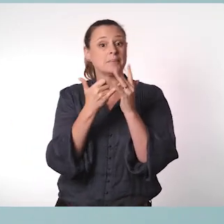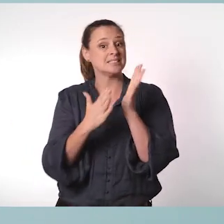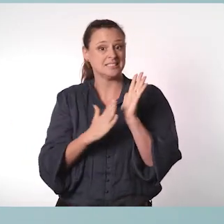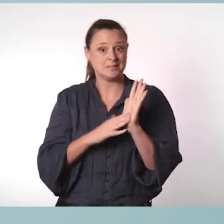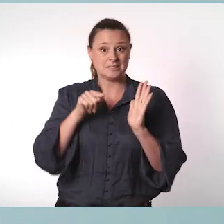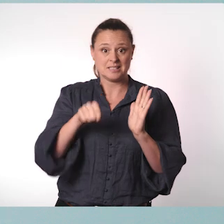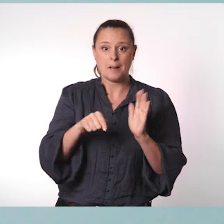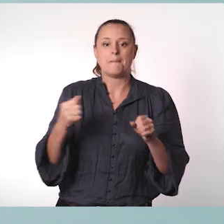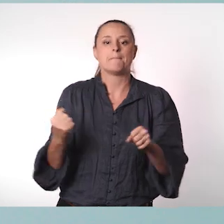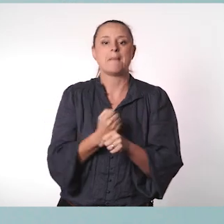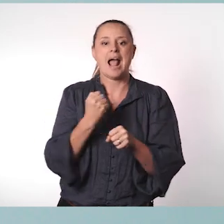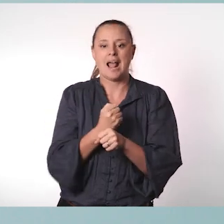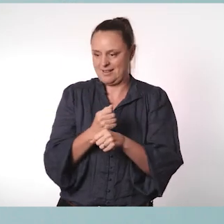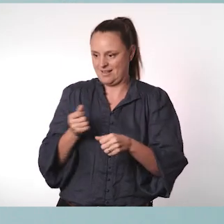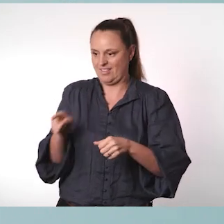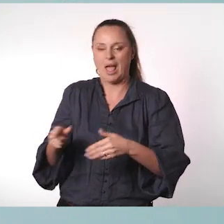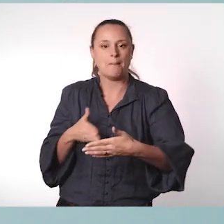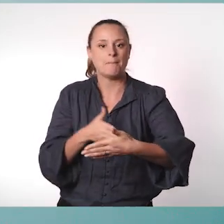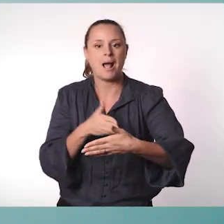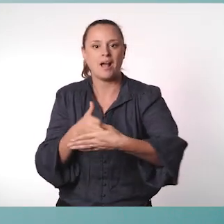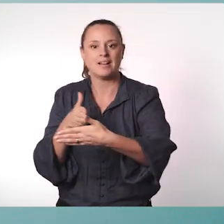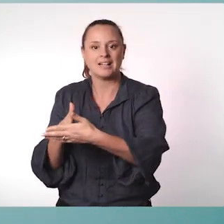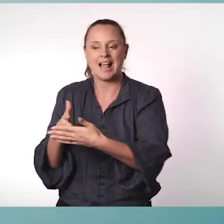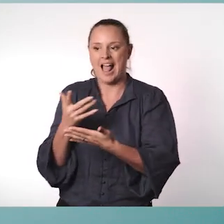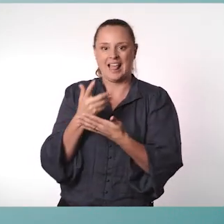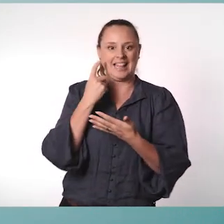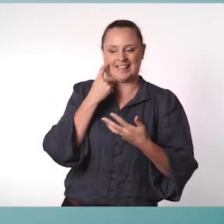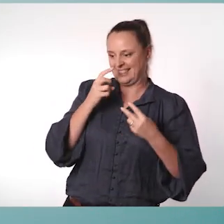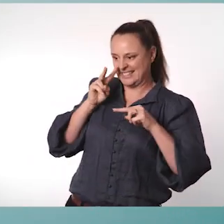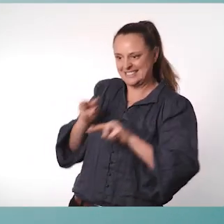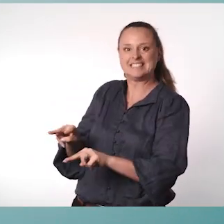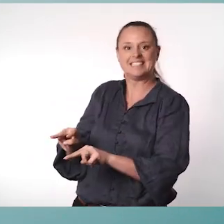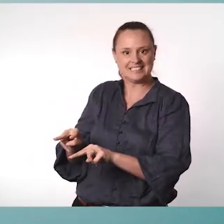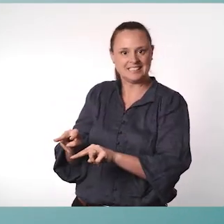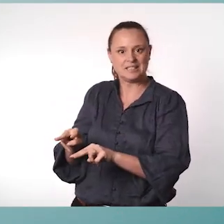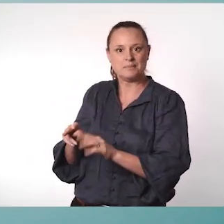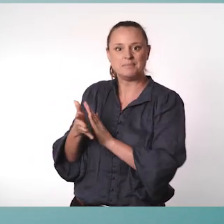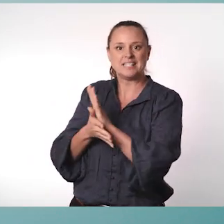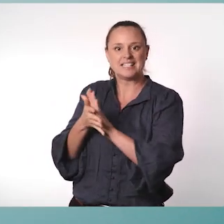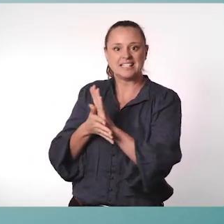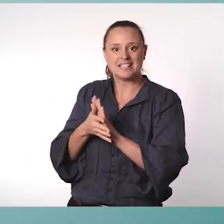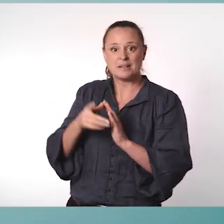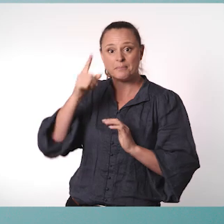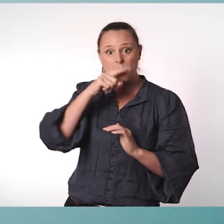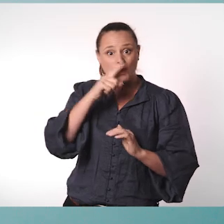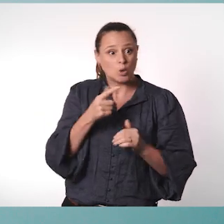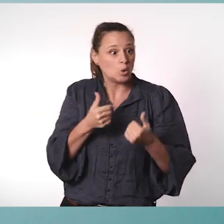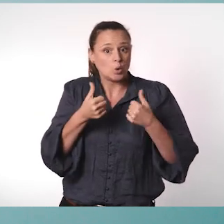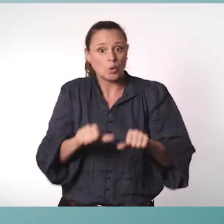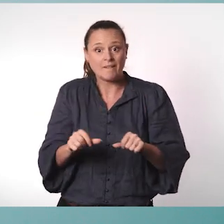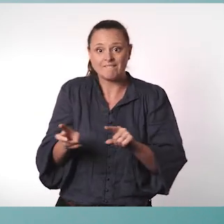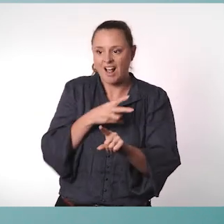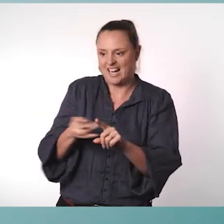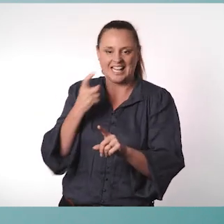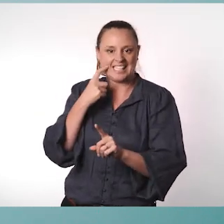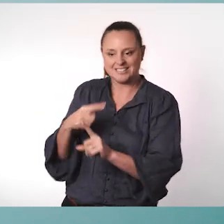disabilities, which can make them seem less visible in society. These types of ableism make it easier for people who use violence to target women